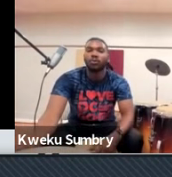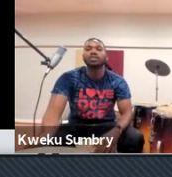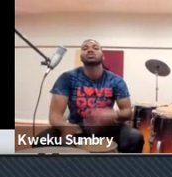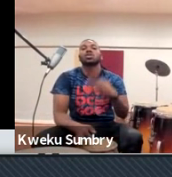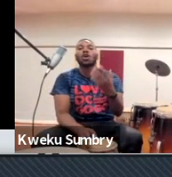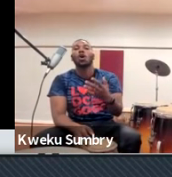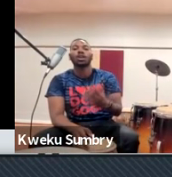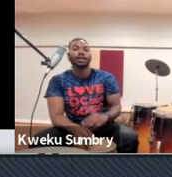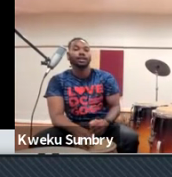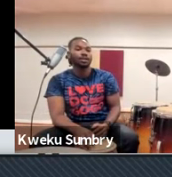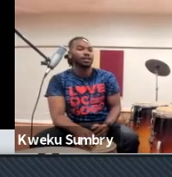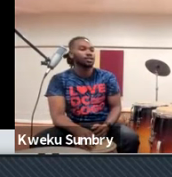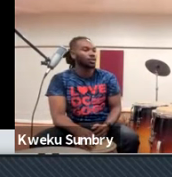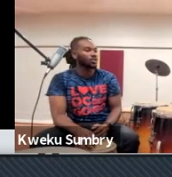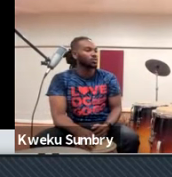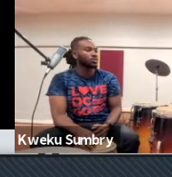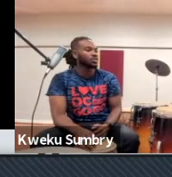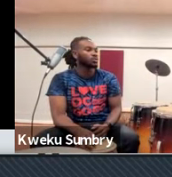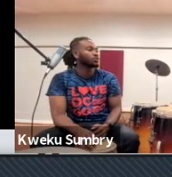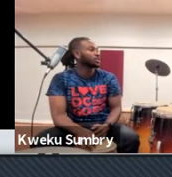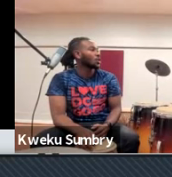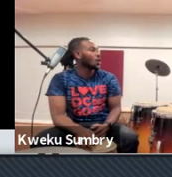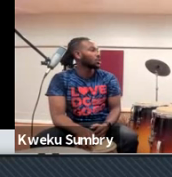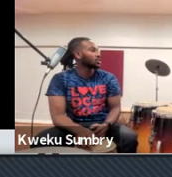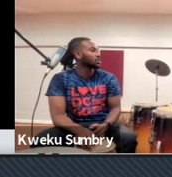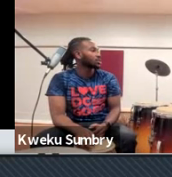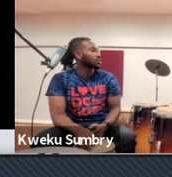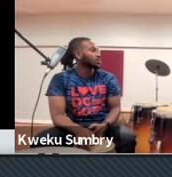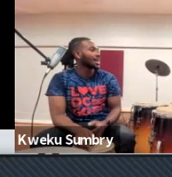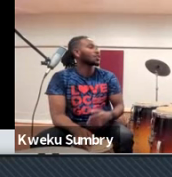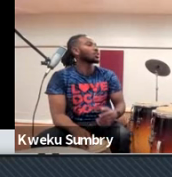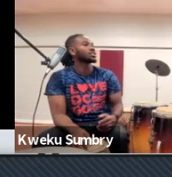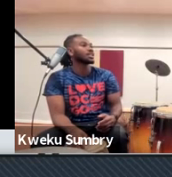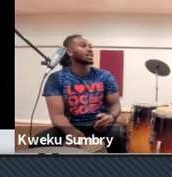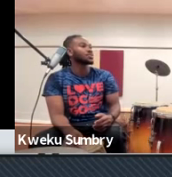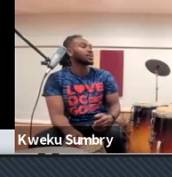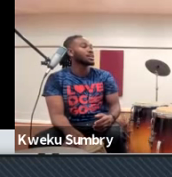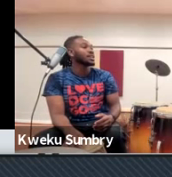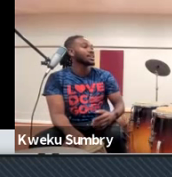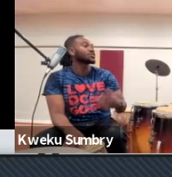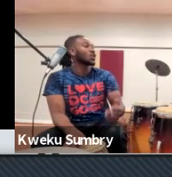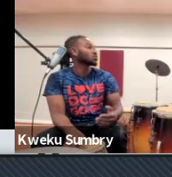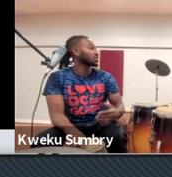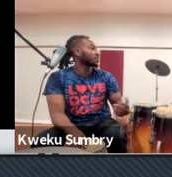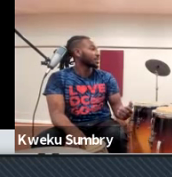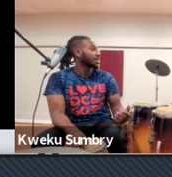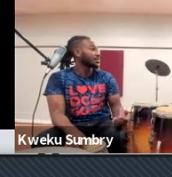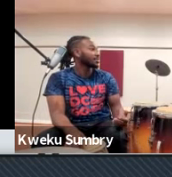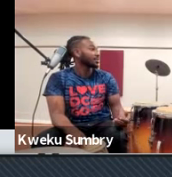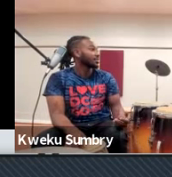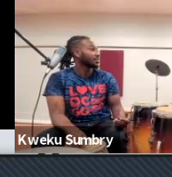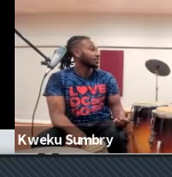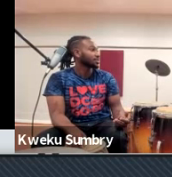It's the voice, it's the call. Like, you know, it's what's really calling, not calling the shots, but if Sauce wasn't